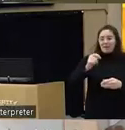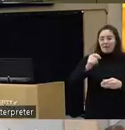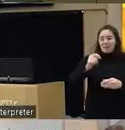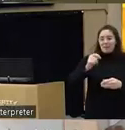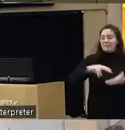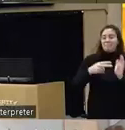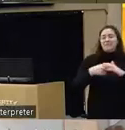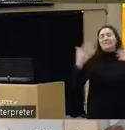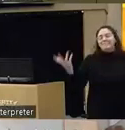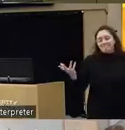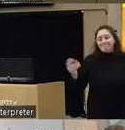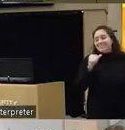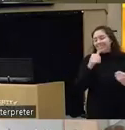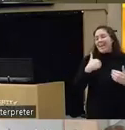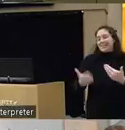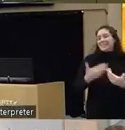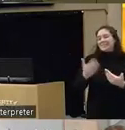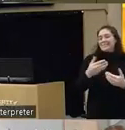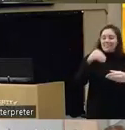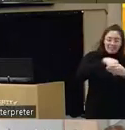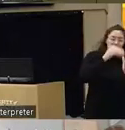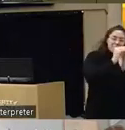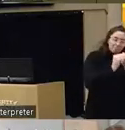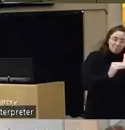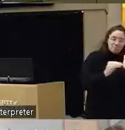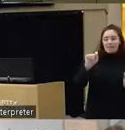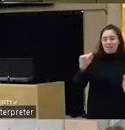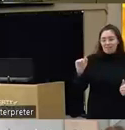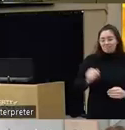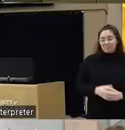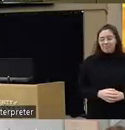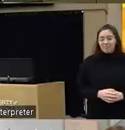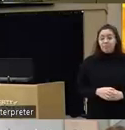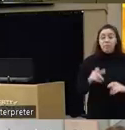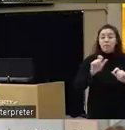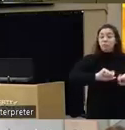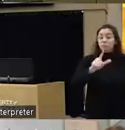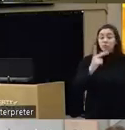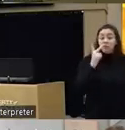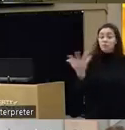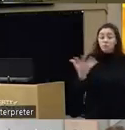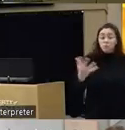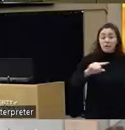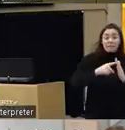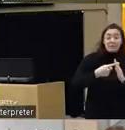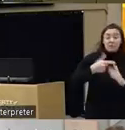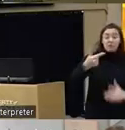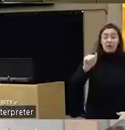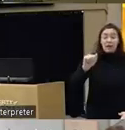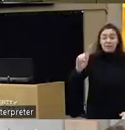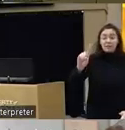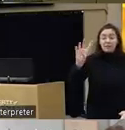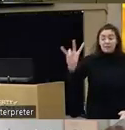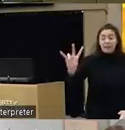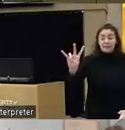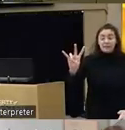that we don't have easy input-output for data. But what you can see is that our initial GAD-7, PHQ-9,